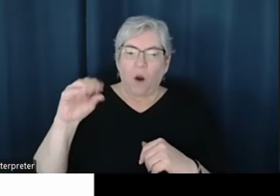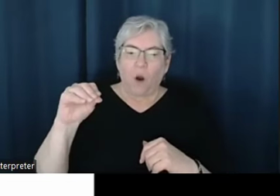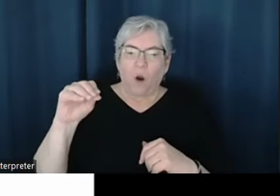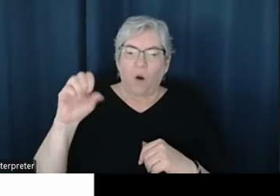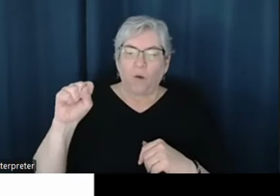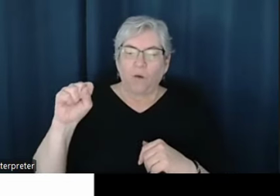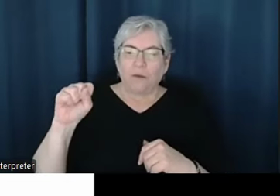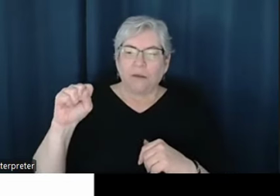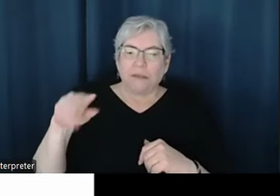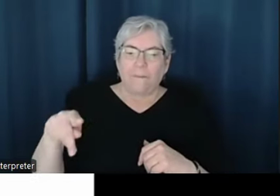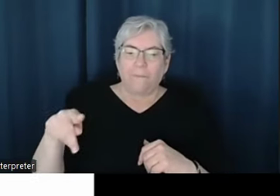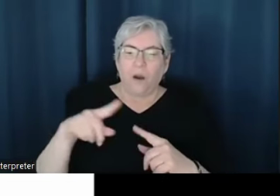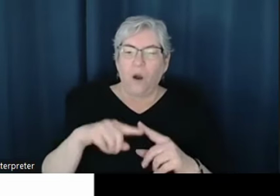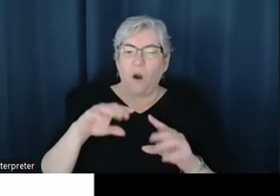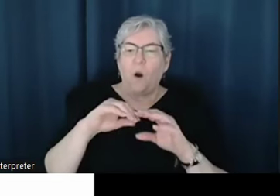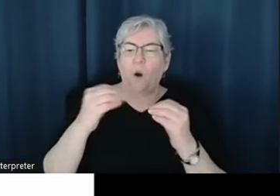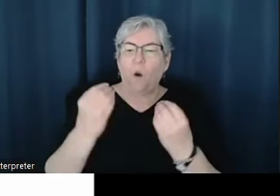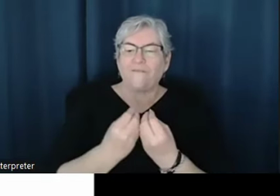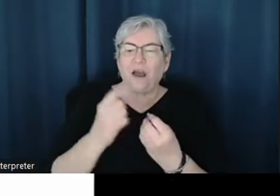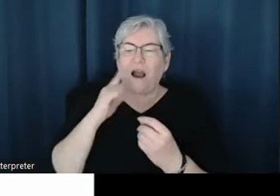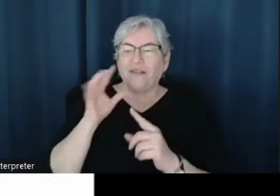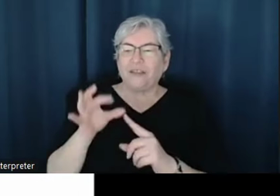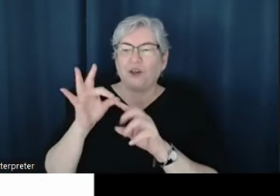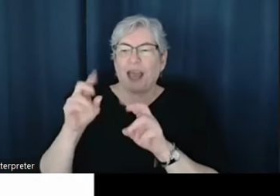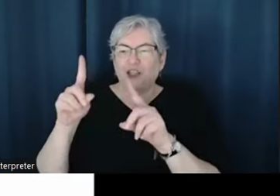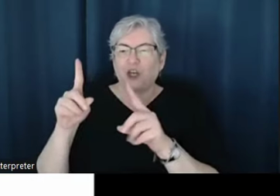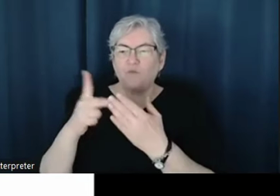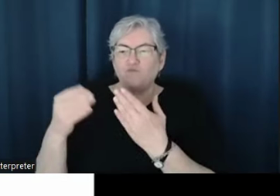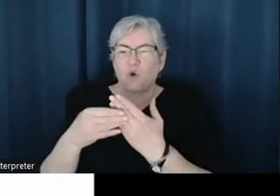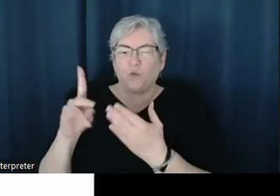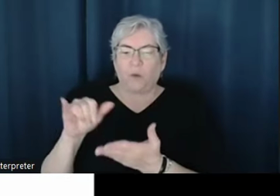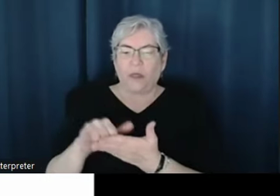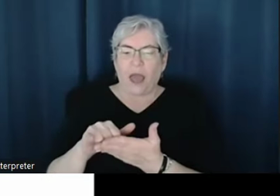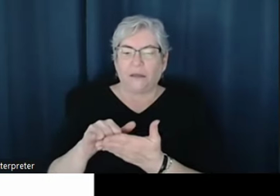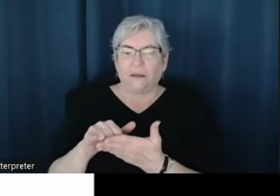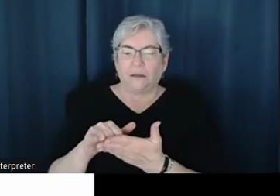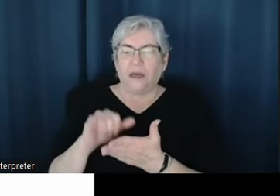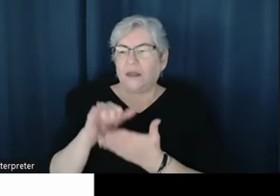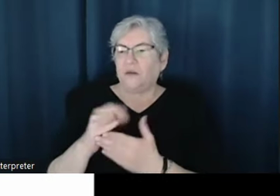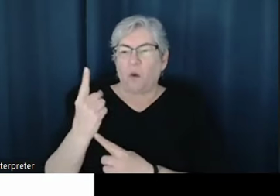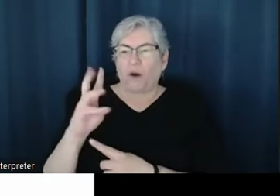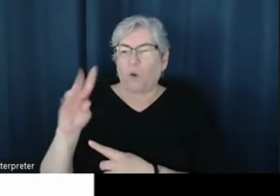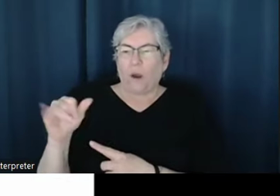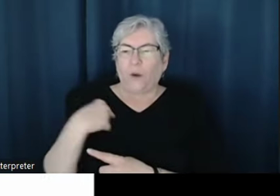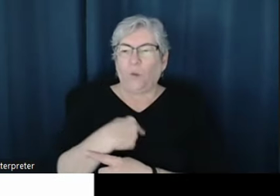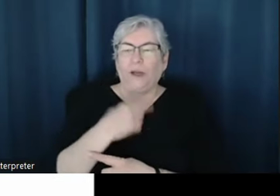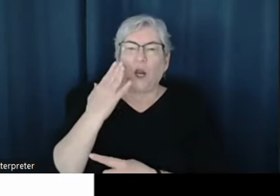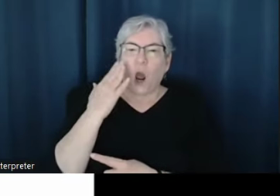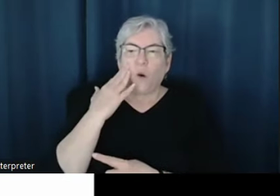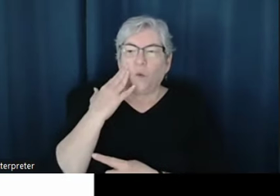Special Education Programs, does for the special ed programs. That would be the only way that we would know what